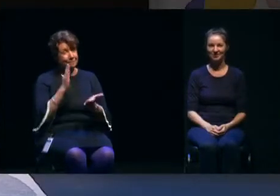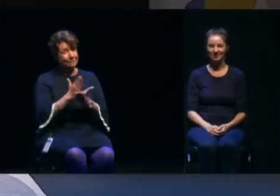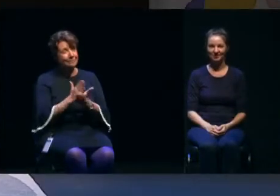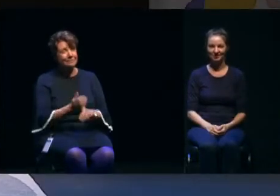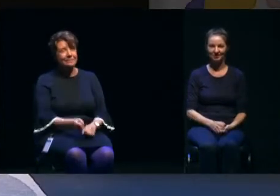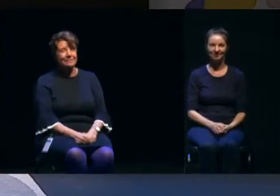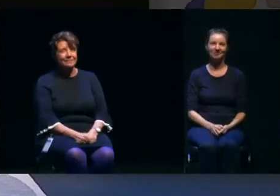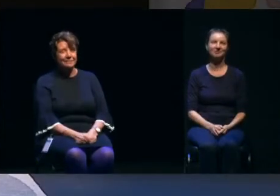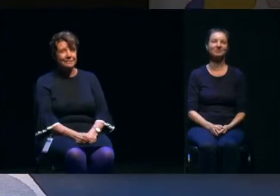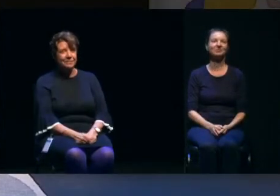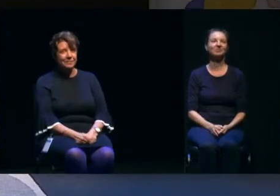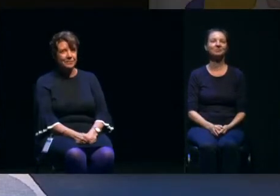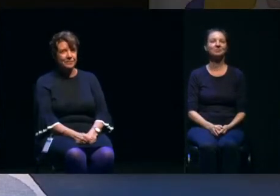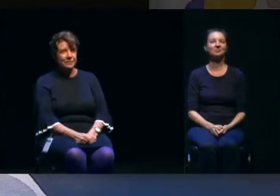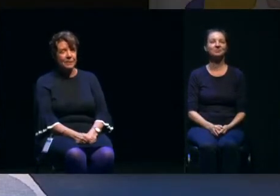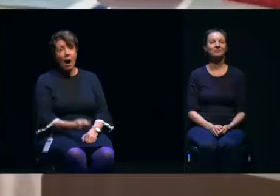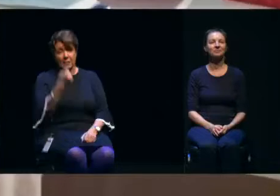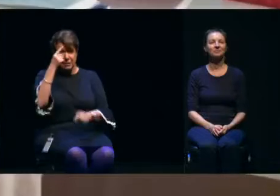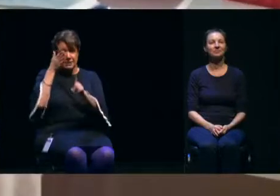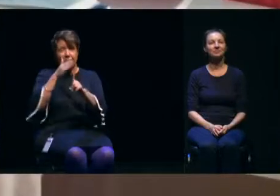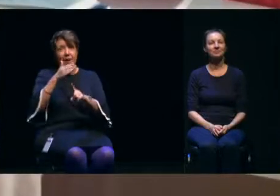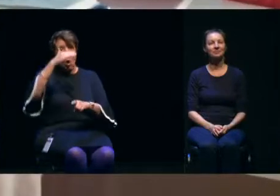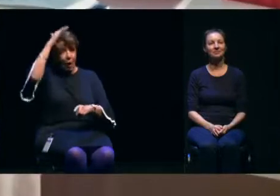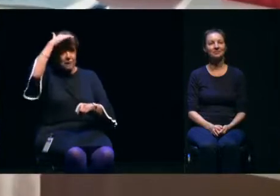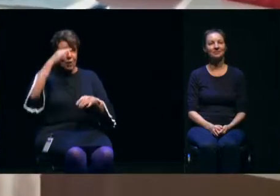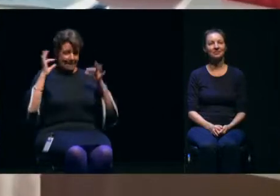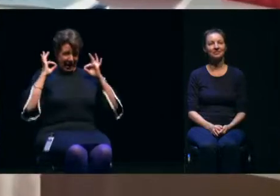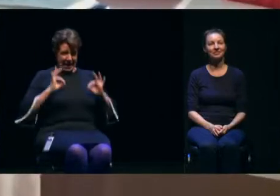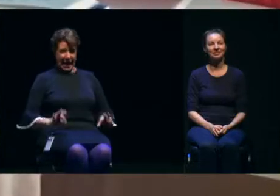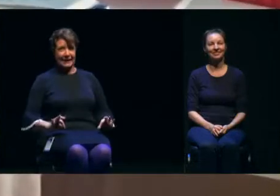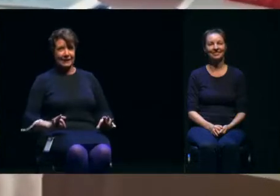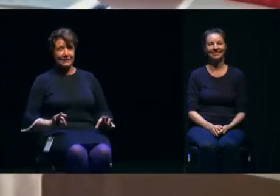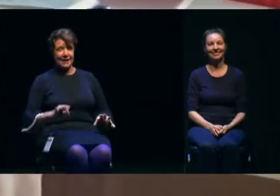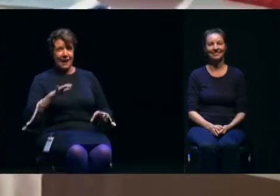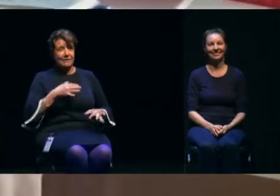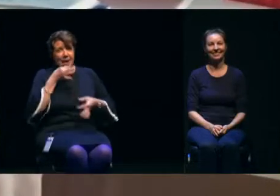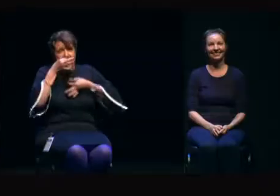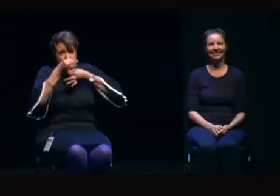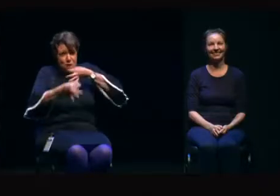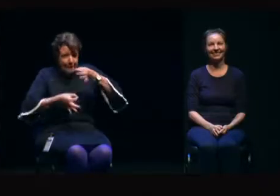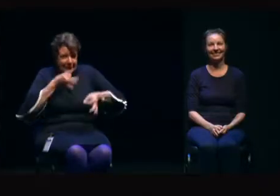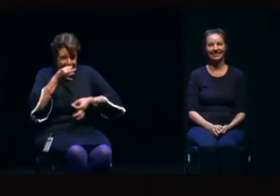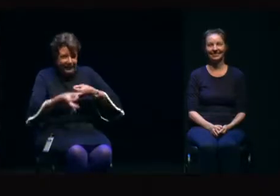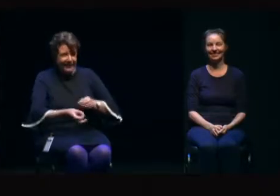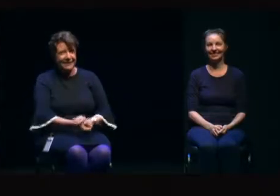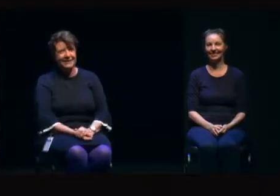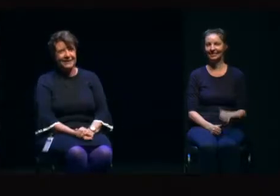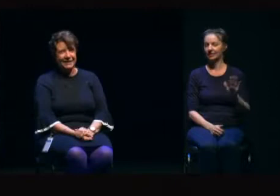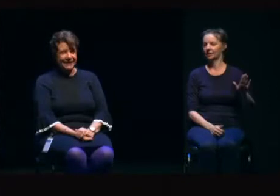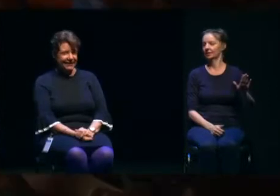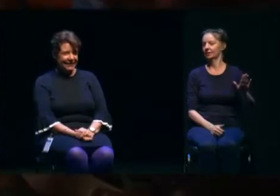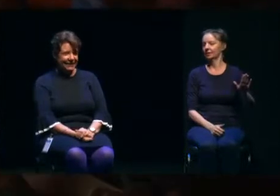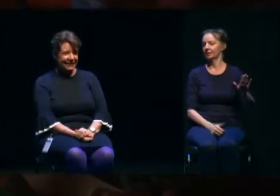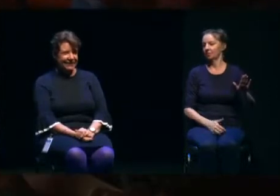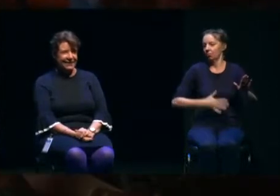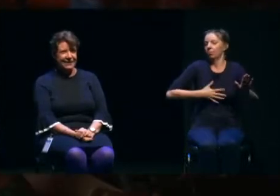indeed. I just think of Trump naked and I feel like vomiting. No, I think a wave of revulsion has